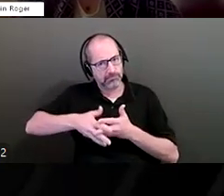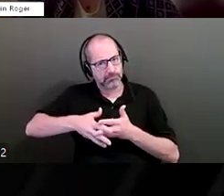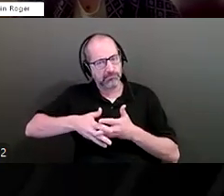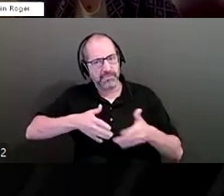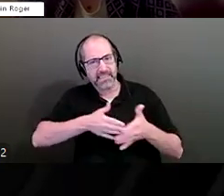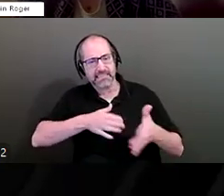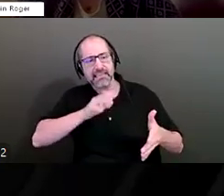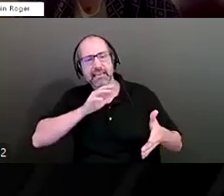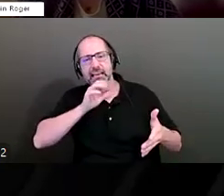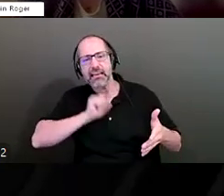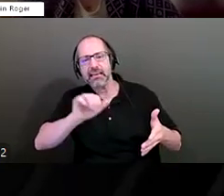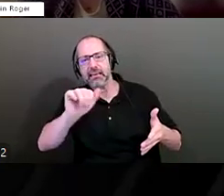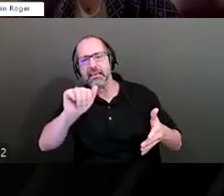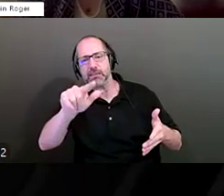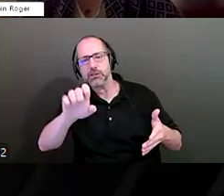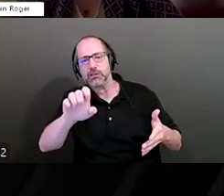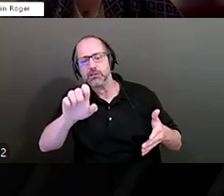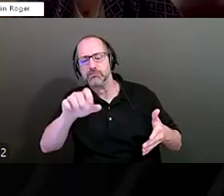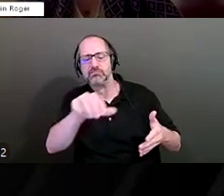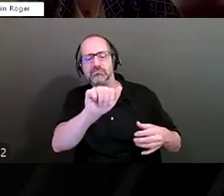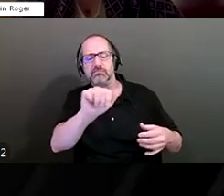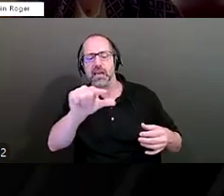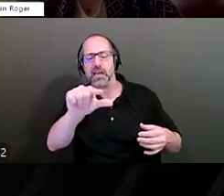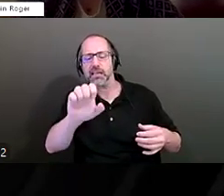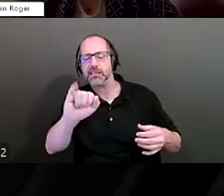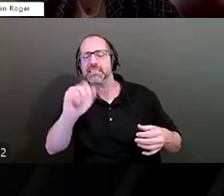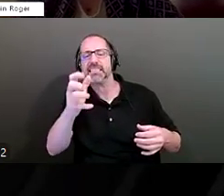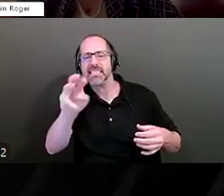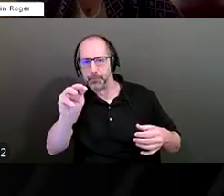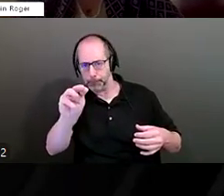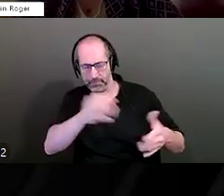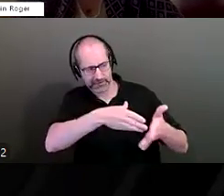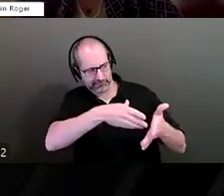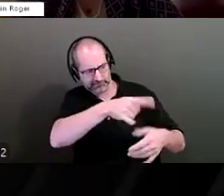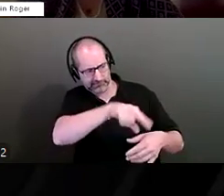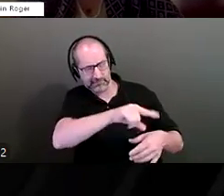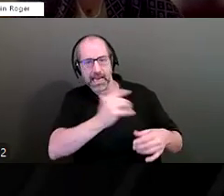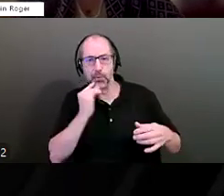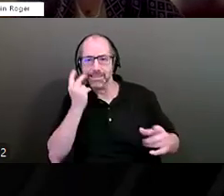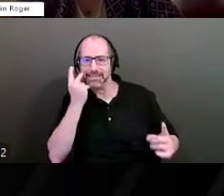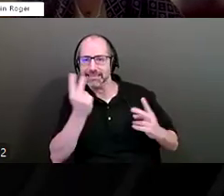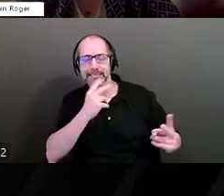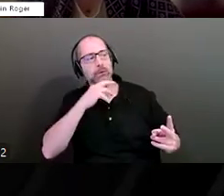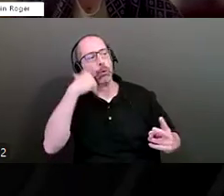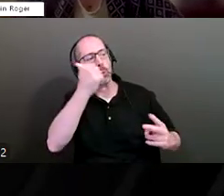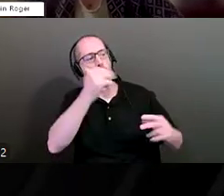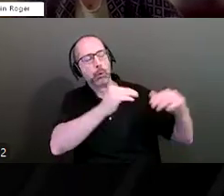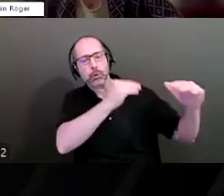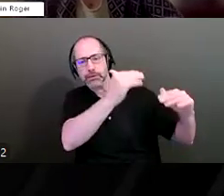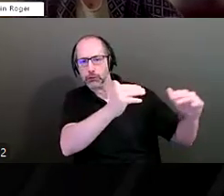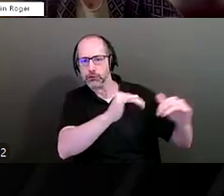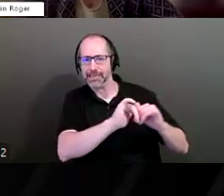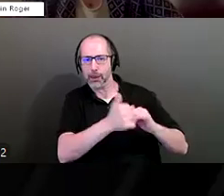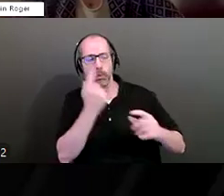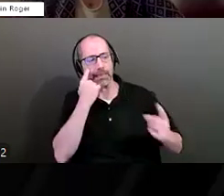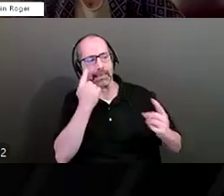we think about aging, how we think about older adults, and how we think about abuse of older adults. So there are